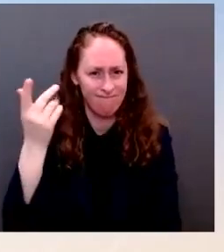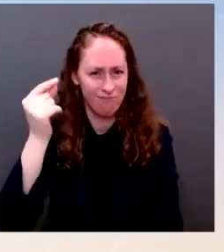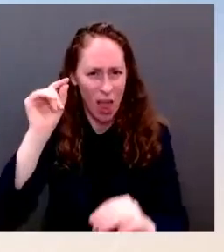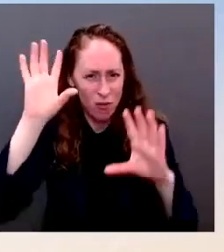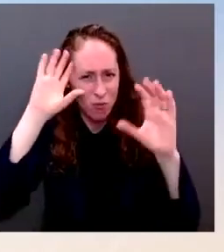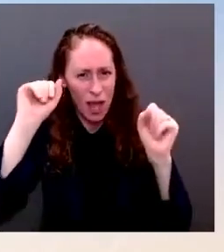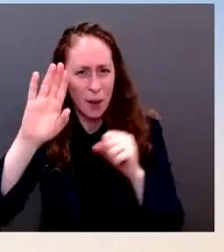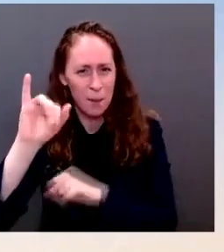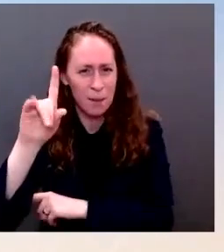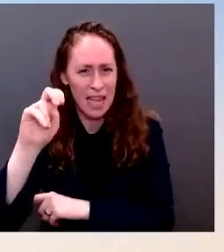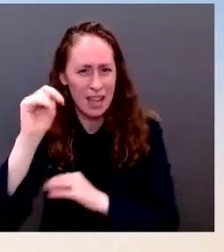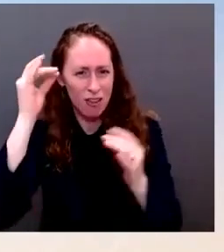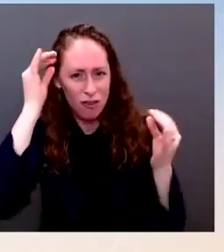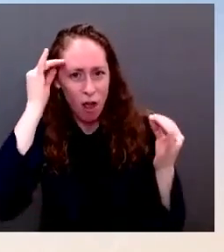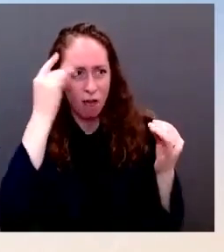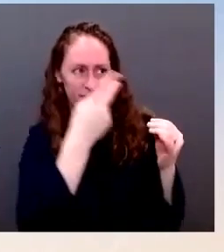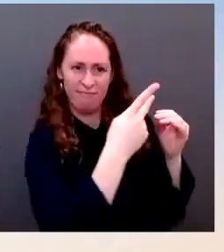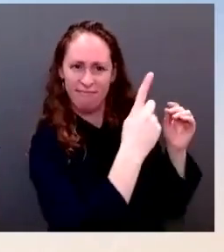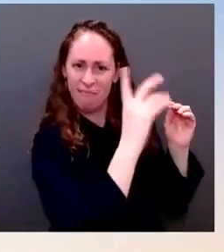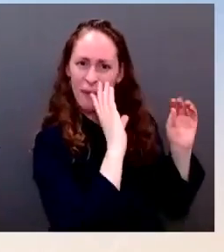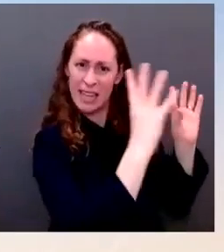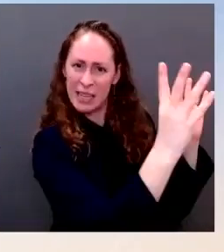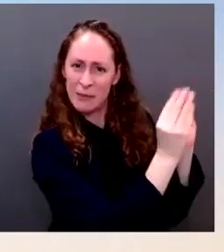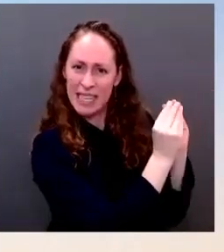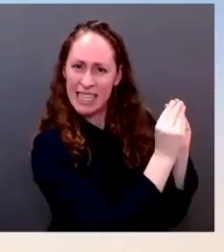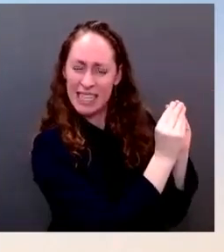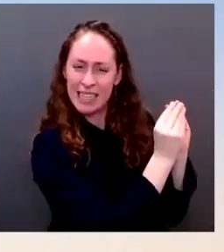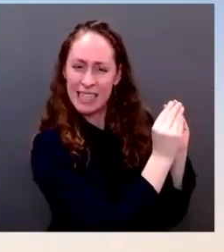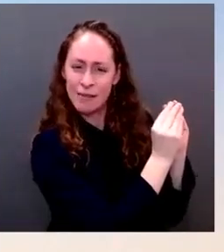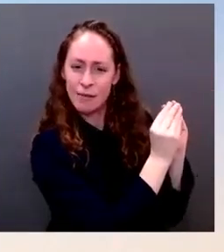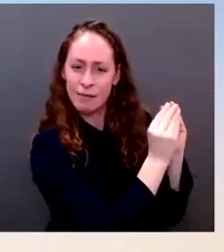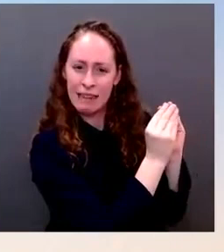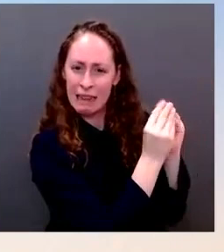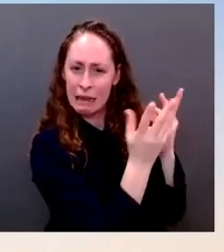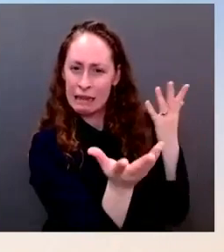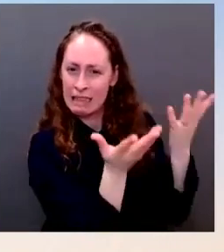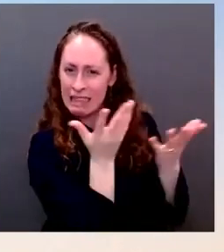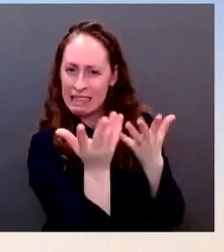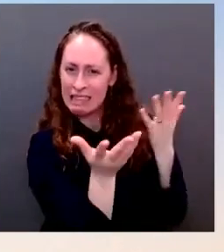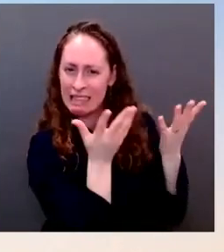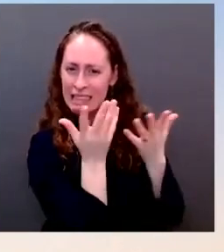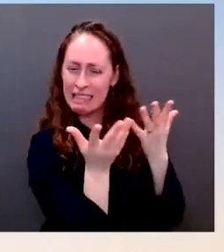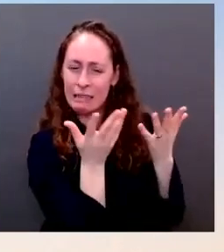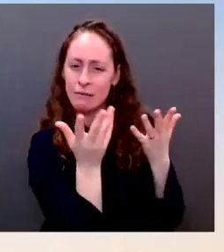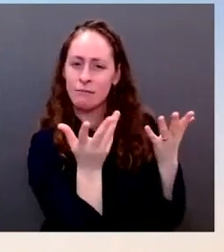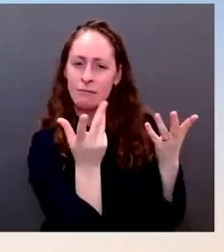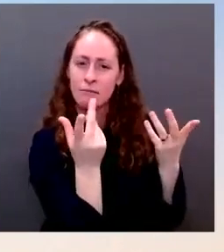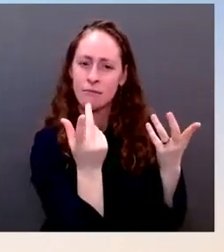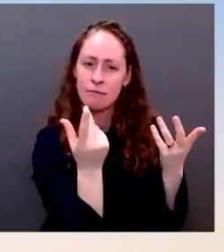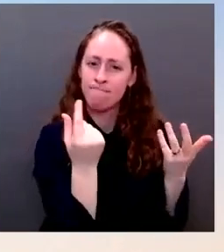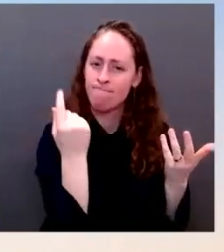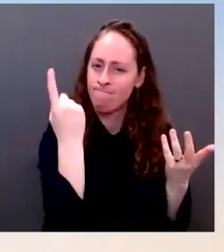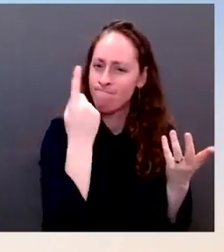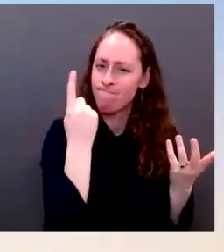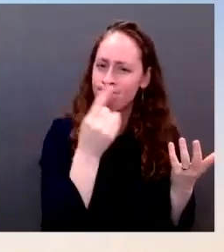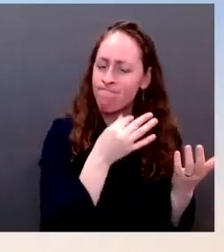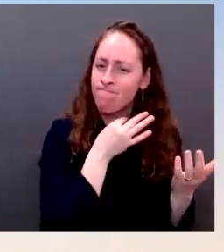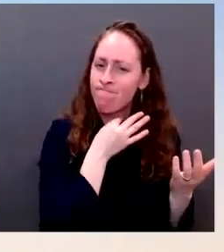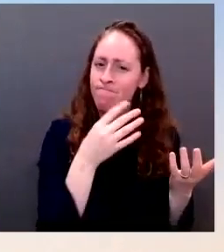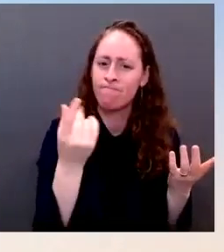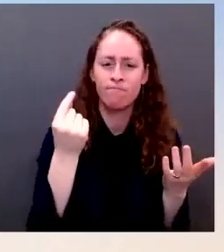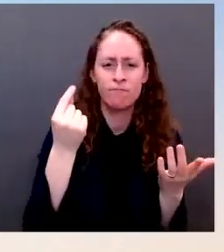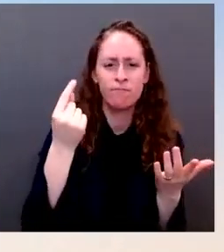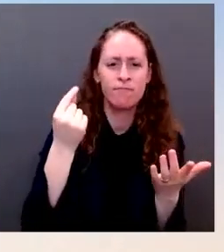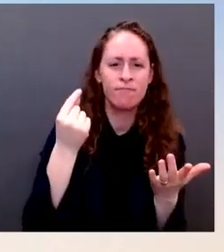his broader foreign policy goals, agenda items, relationships? Well, the president views it as we have our